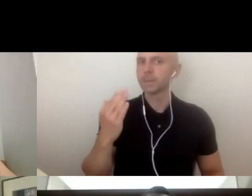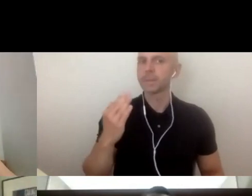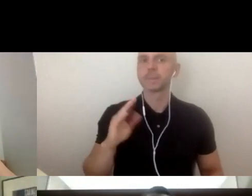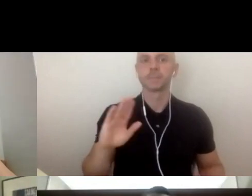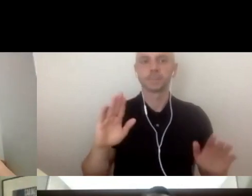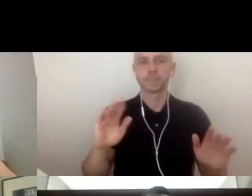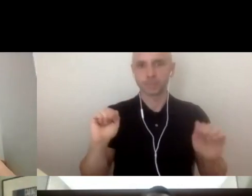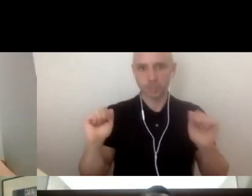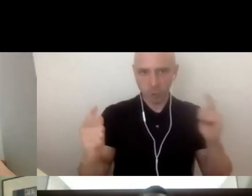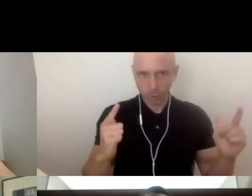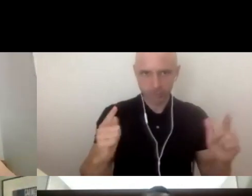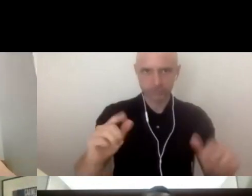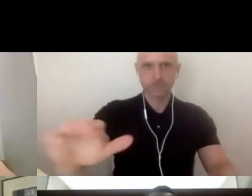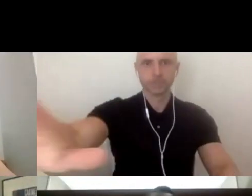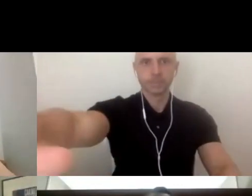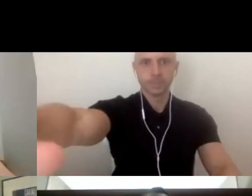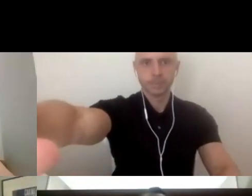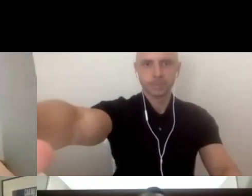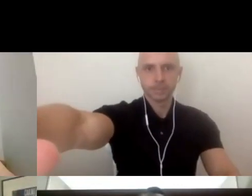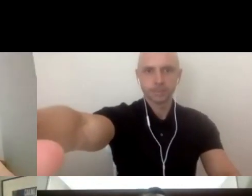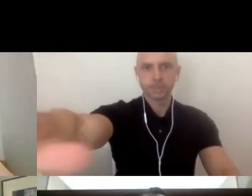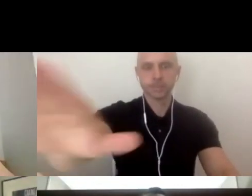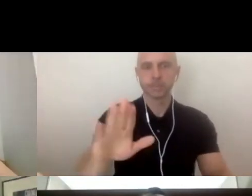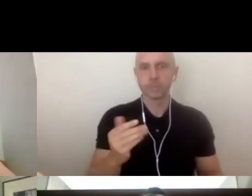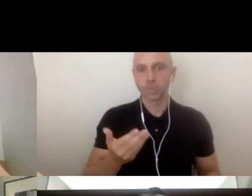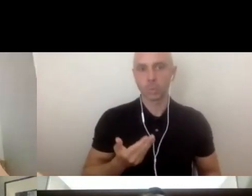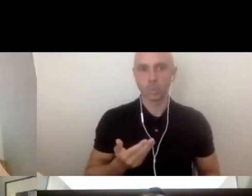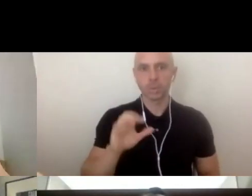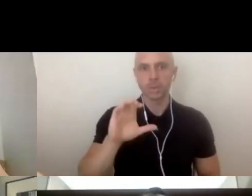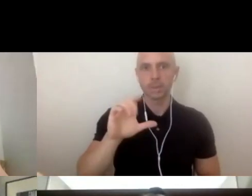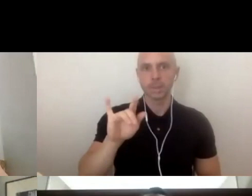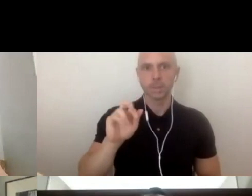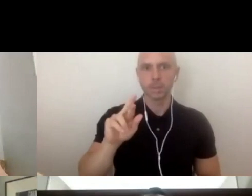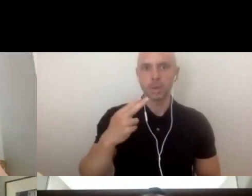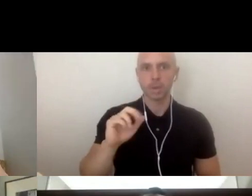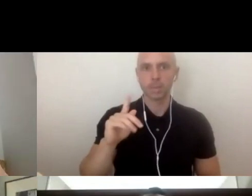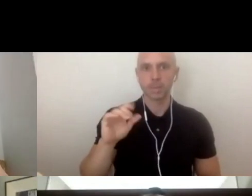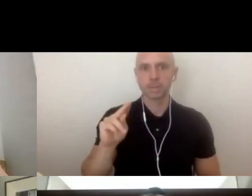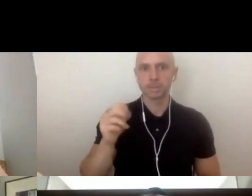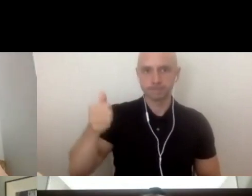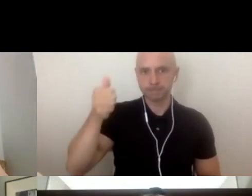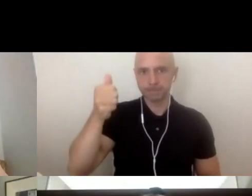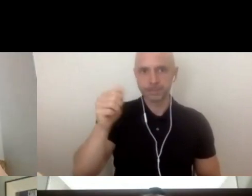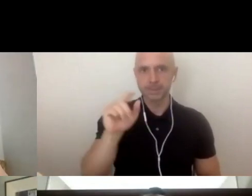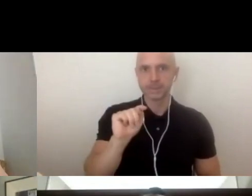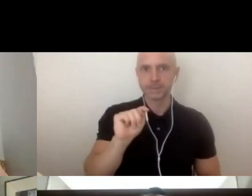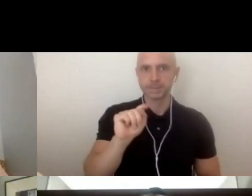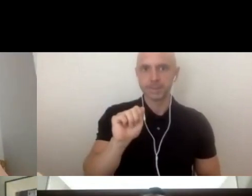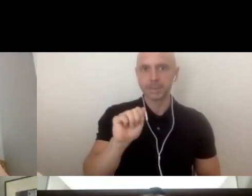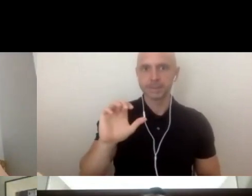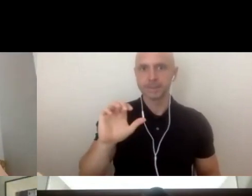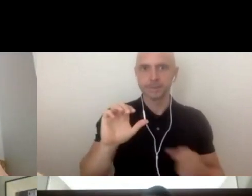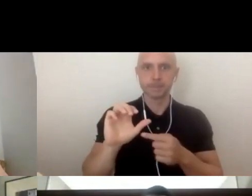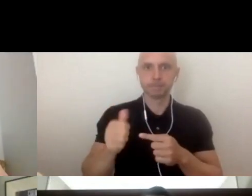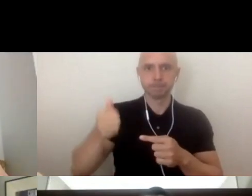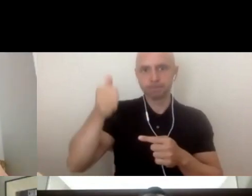So welcome everyone. I'm Claire Hopkinson. I'm the Director and CEO of the Toronto Arts Council, Toronto Arts Foundation. I want to